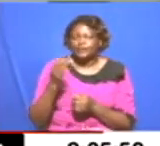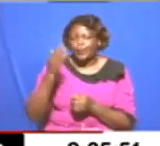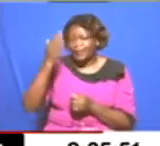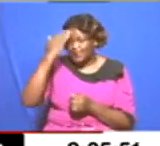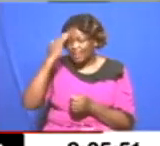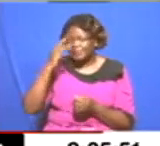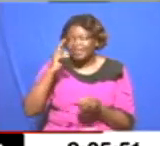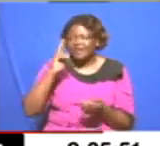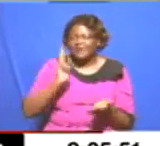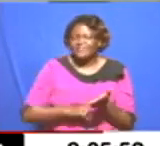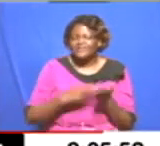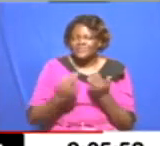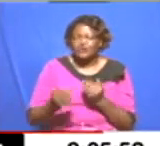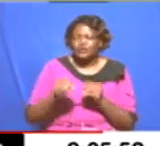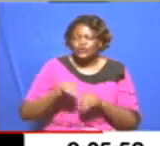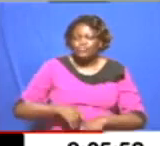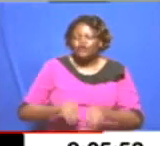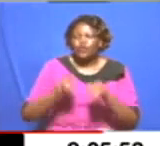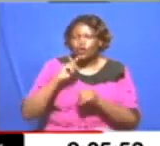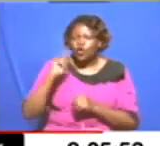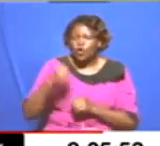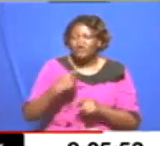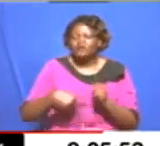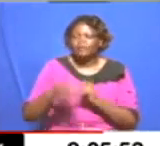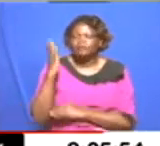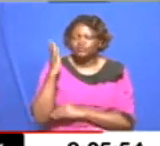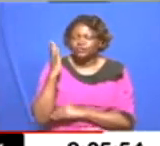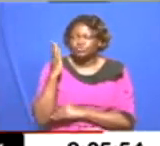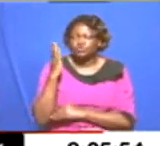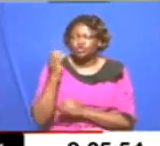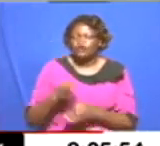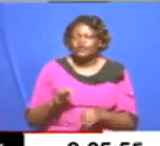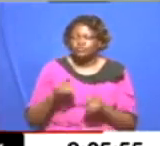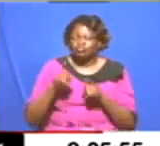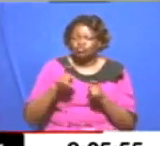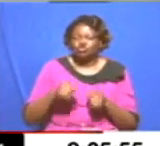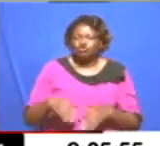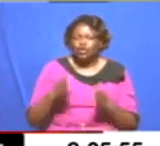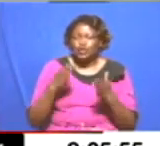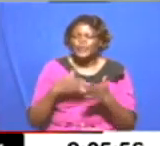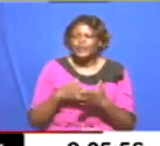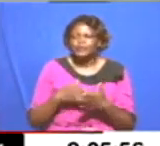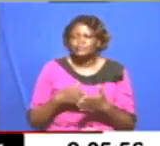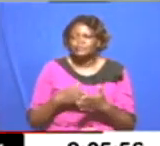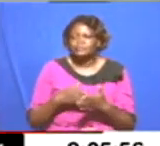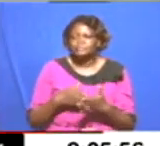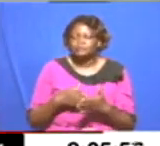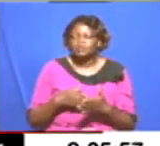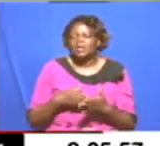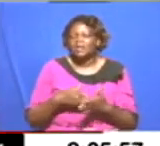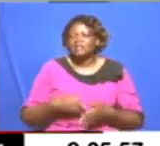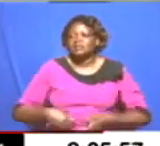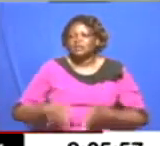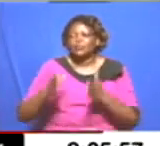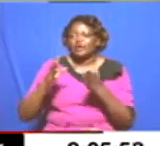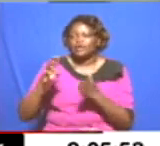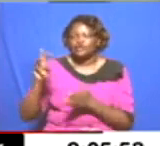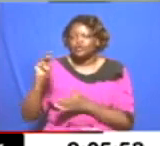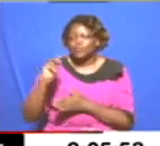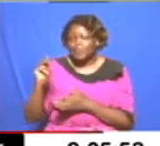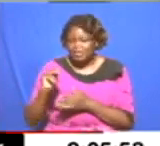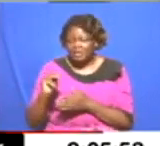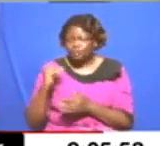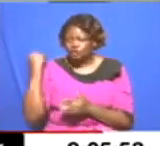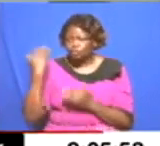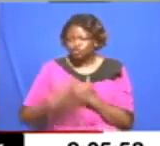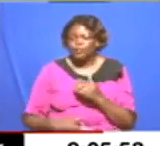to heed to instructions by security officers manning a roadblock along the Arabia Mandera Road to stop. The